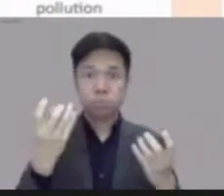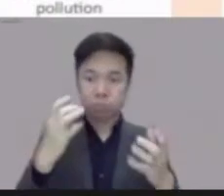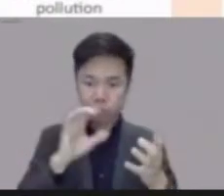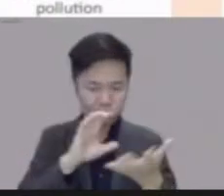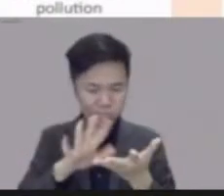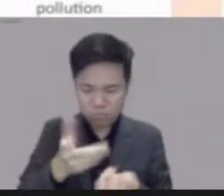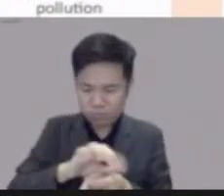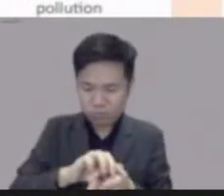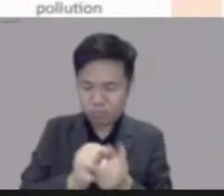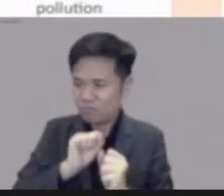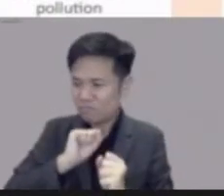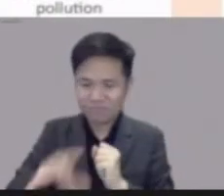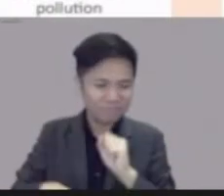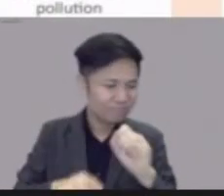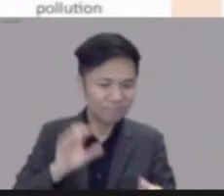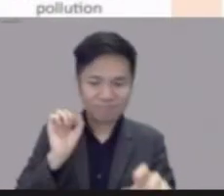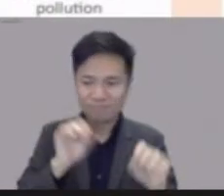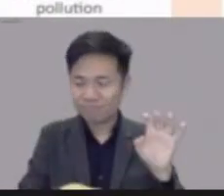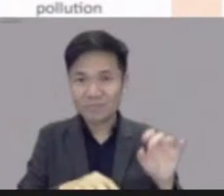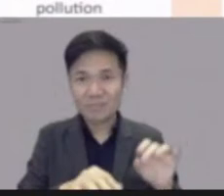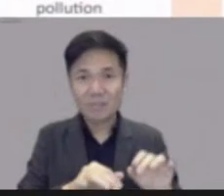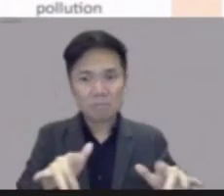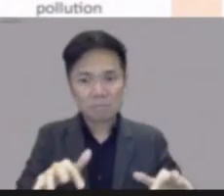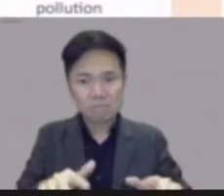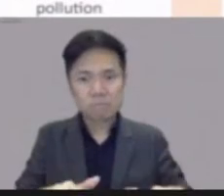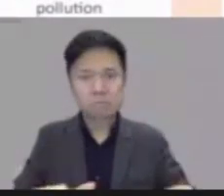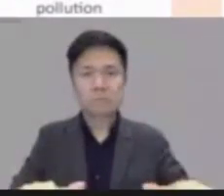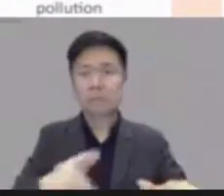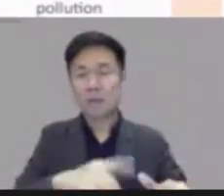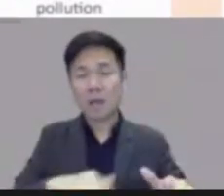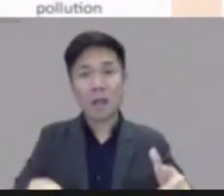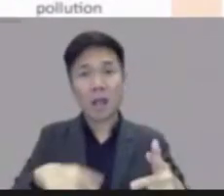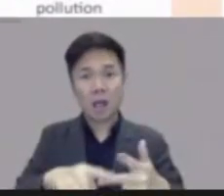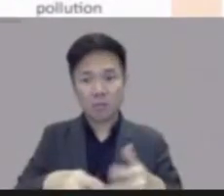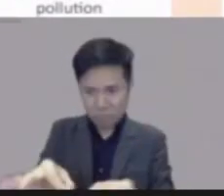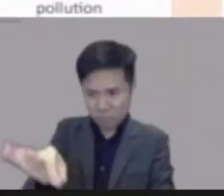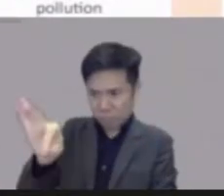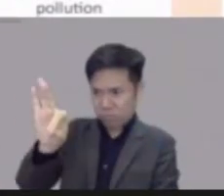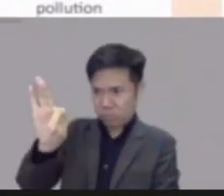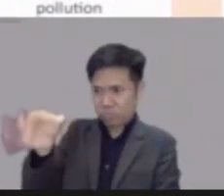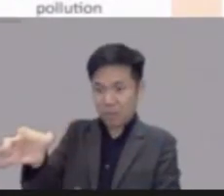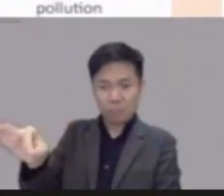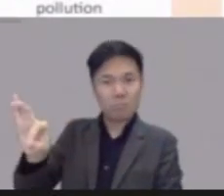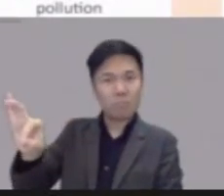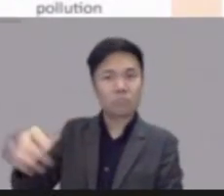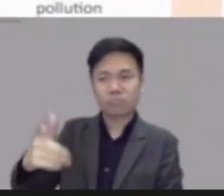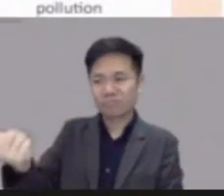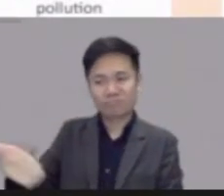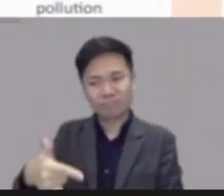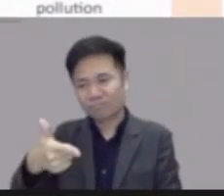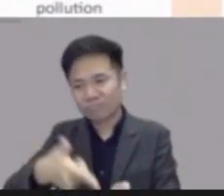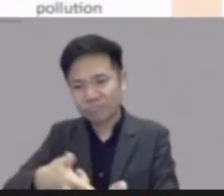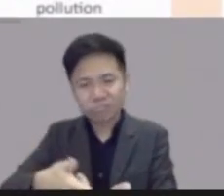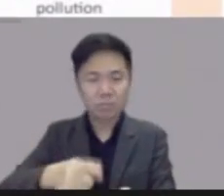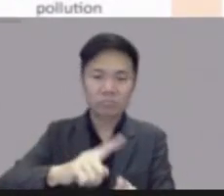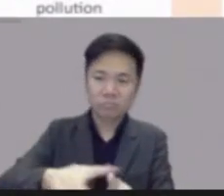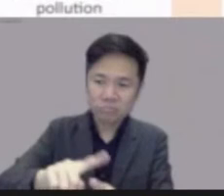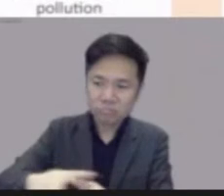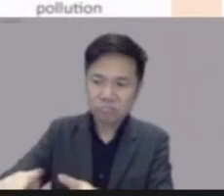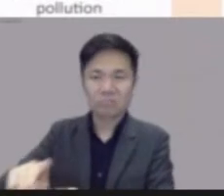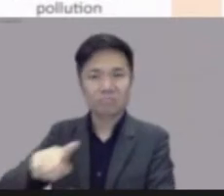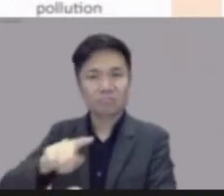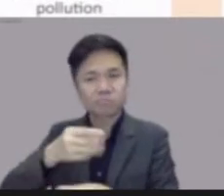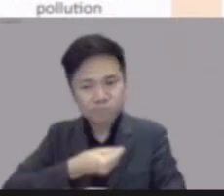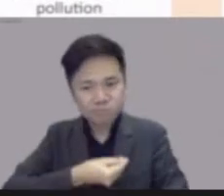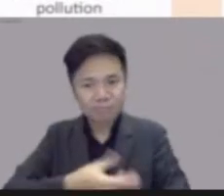litter untreated Wastewater as well as chemical pollution in soils and Waters and again the report identifies a number of